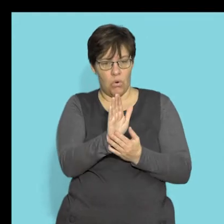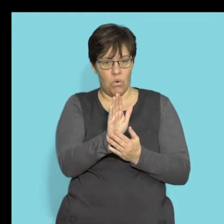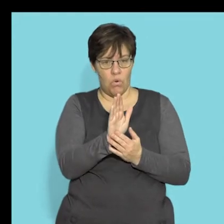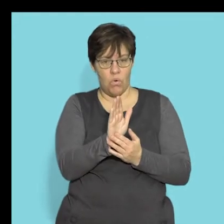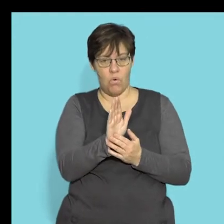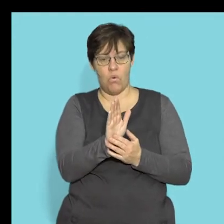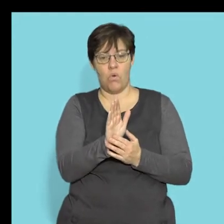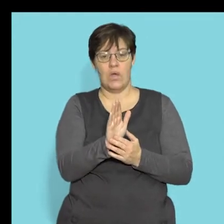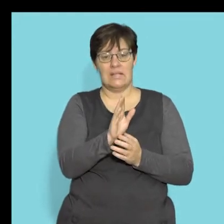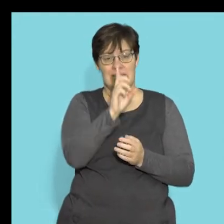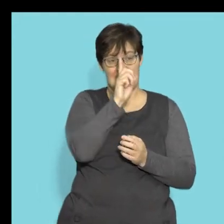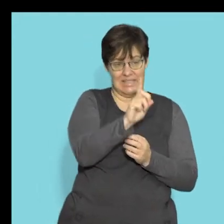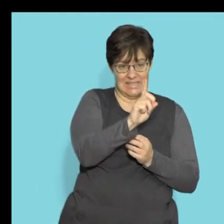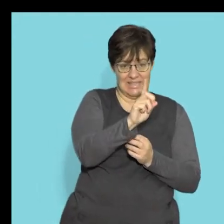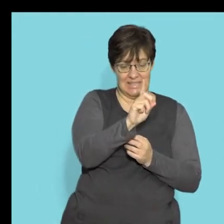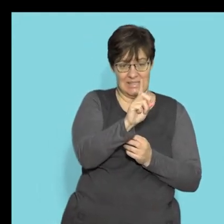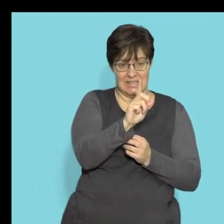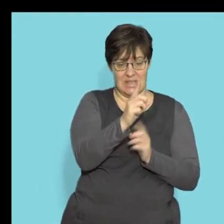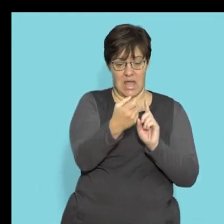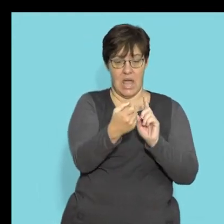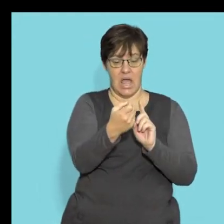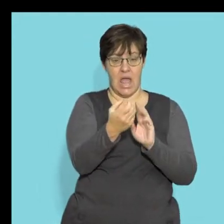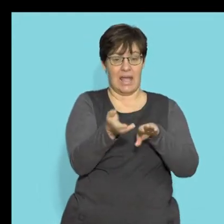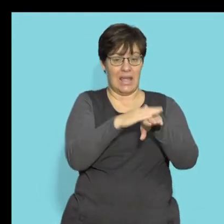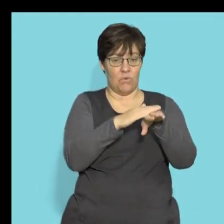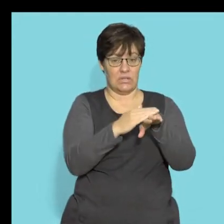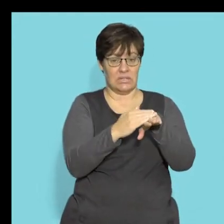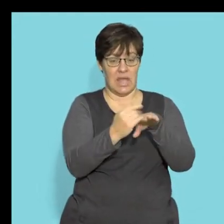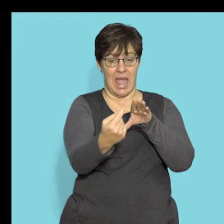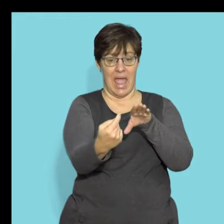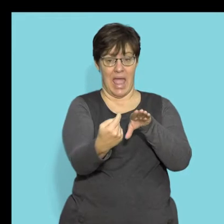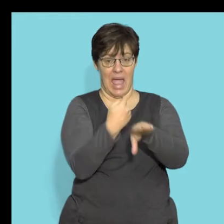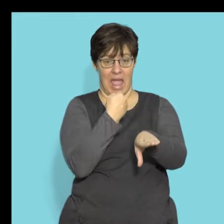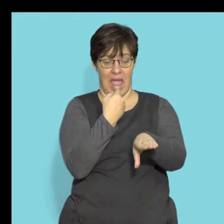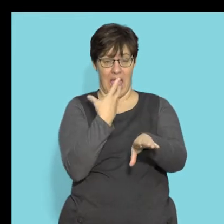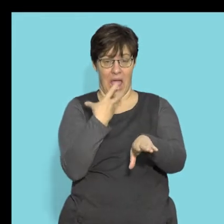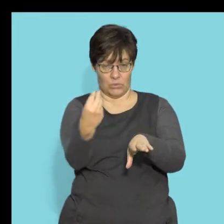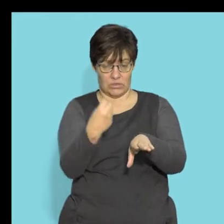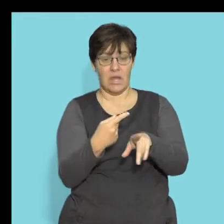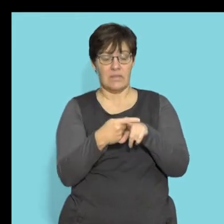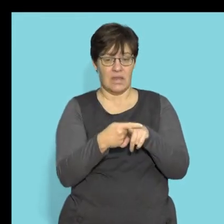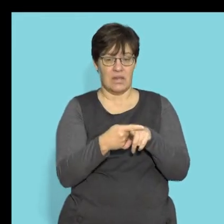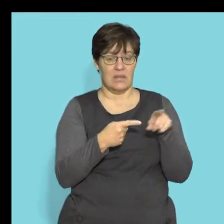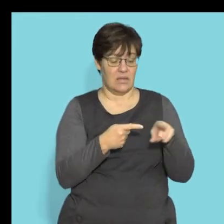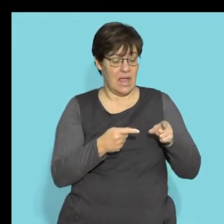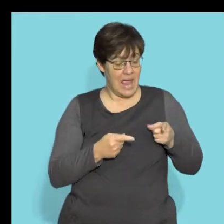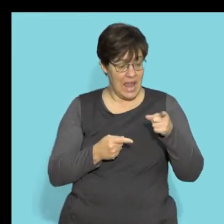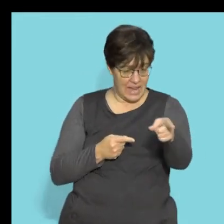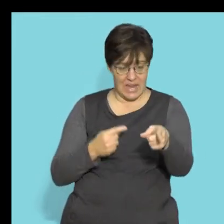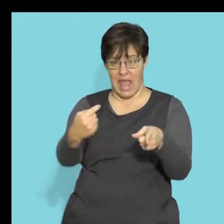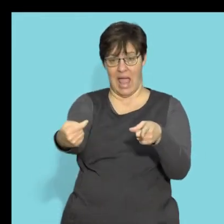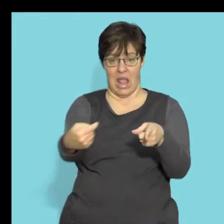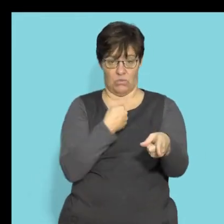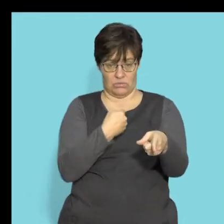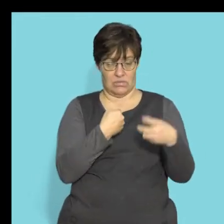side, where we've got D marked, the current is coming out of the board, where the current is going into the board on that